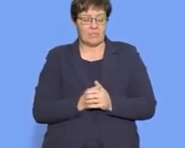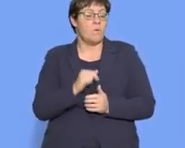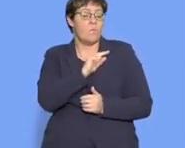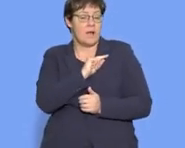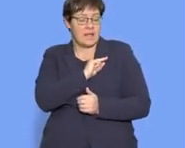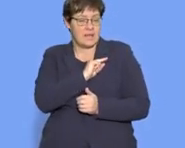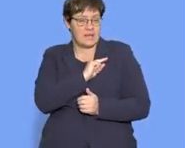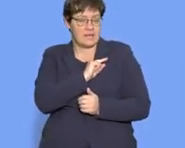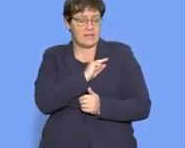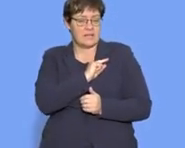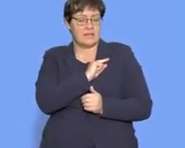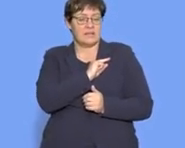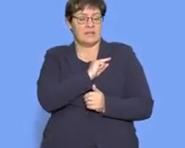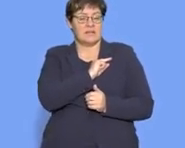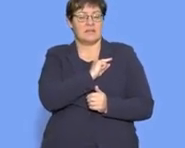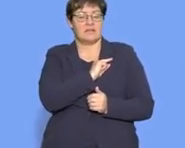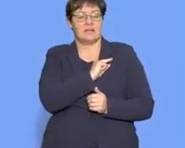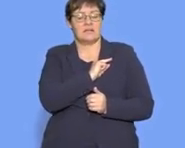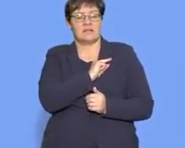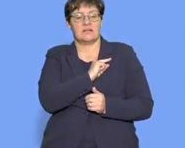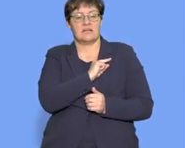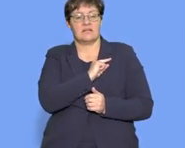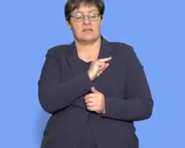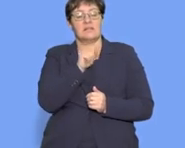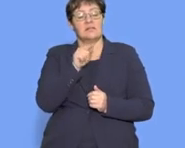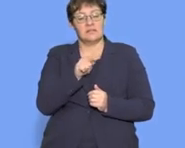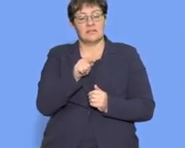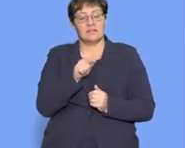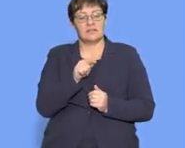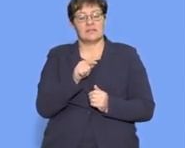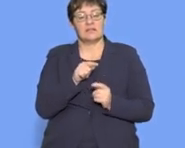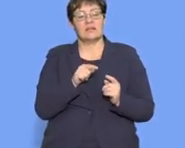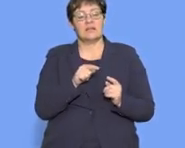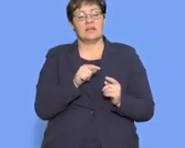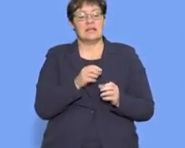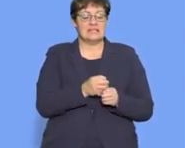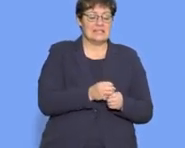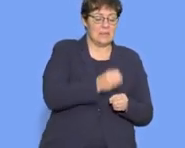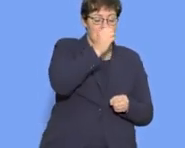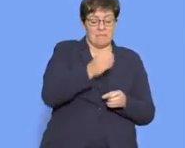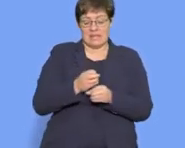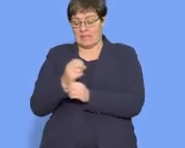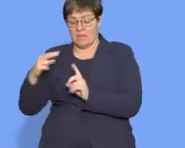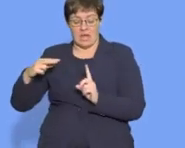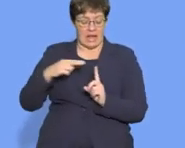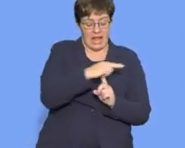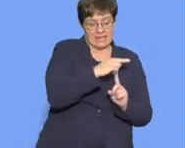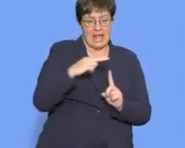reason is that the two are sections of different stems.